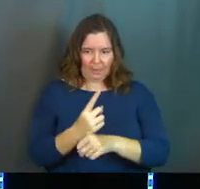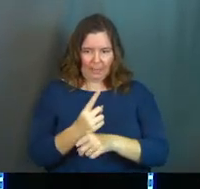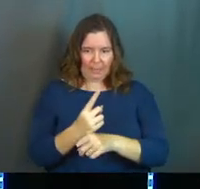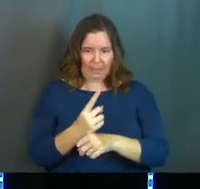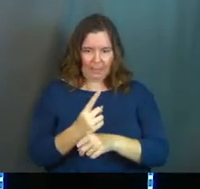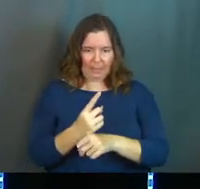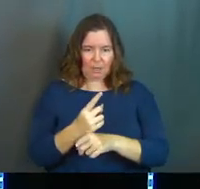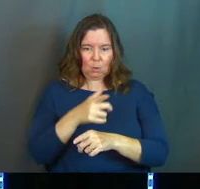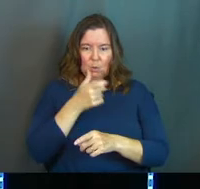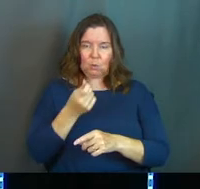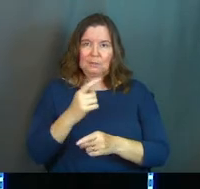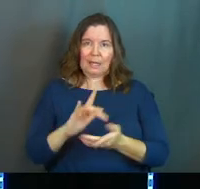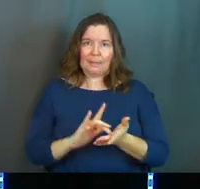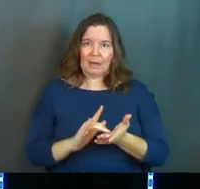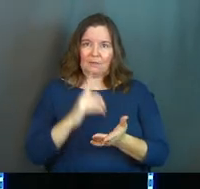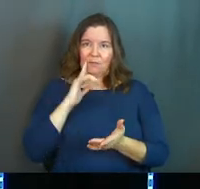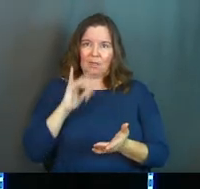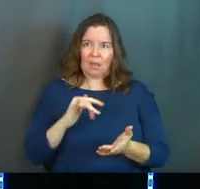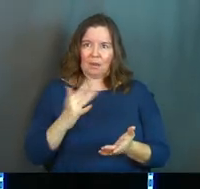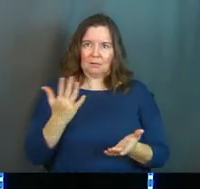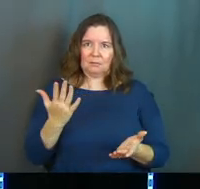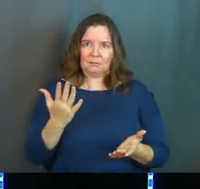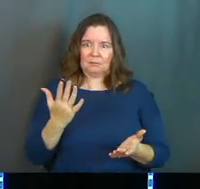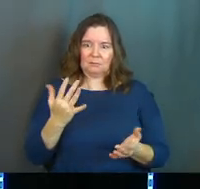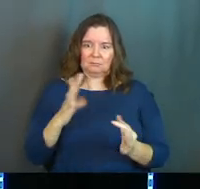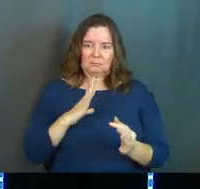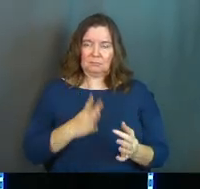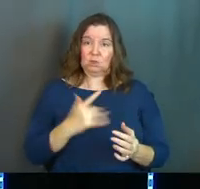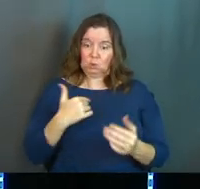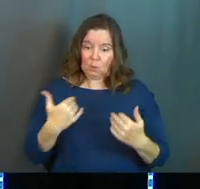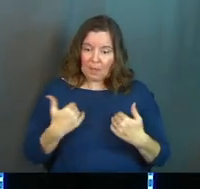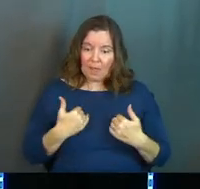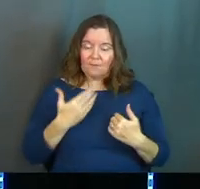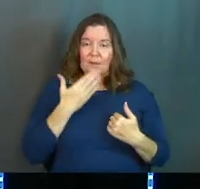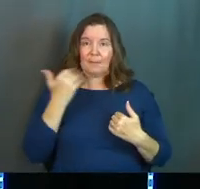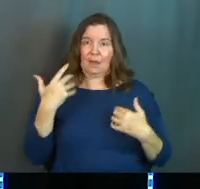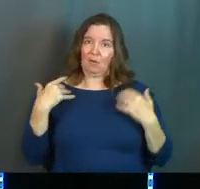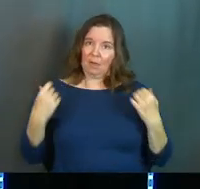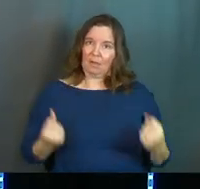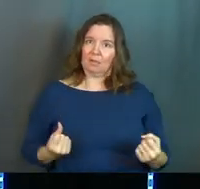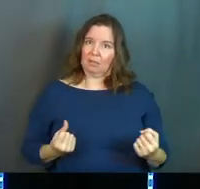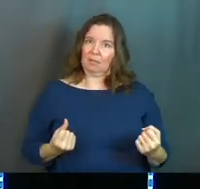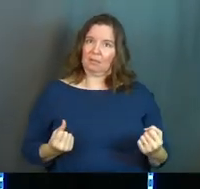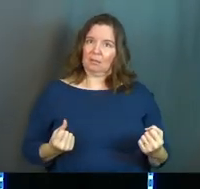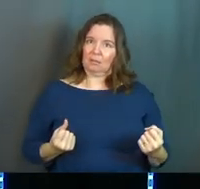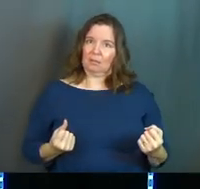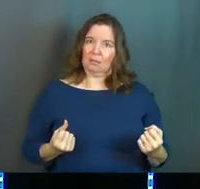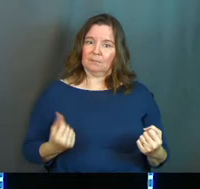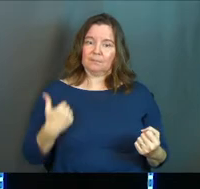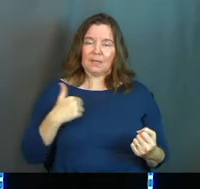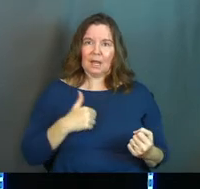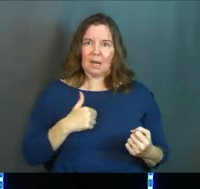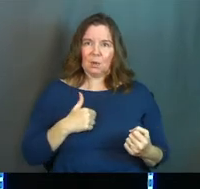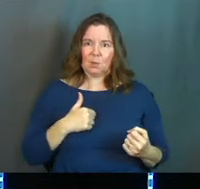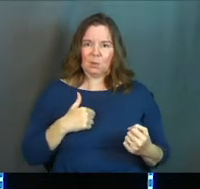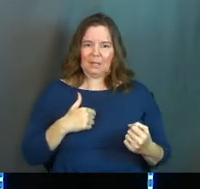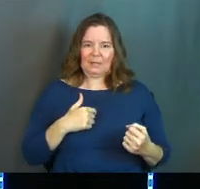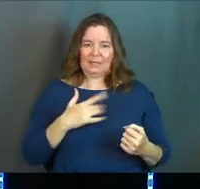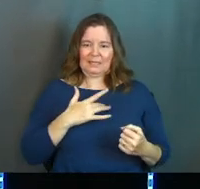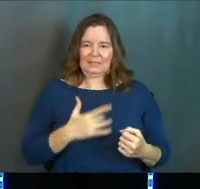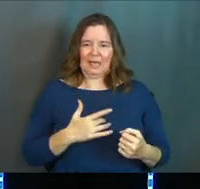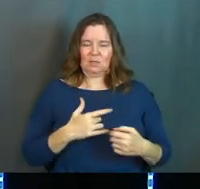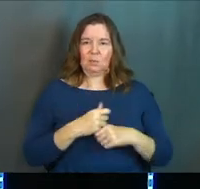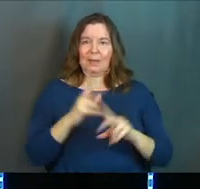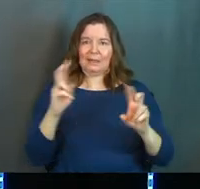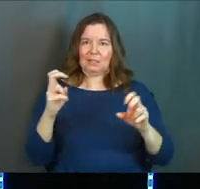appropriately, who take medication in order to have better health? And we oversimplify